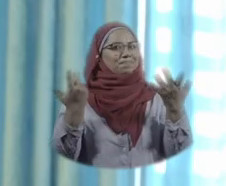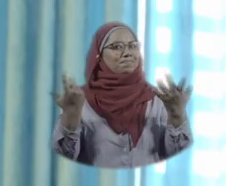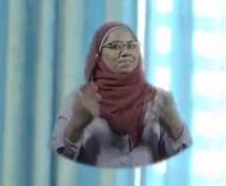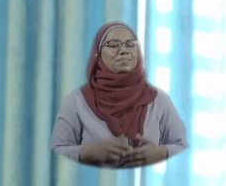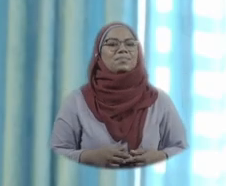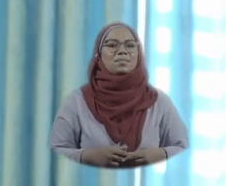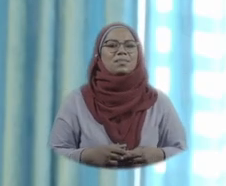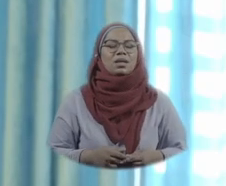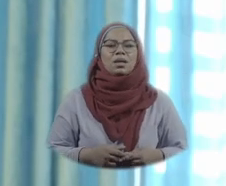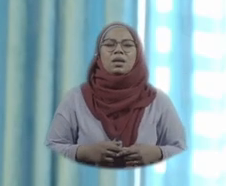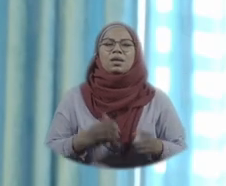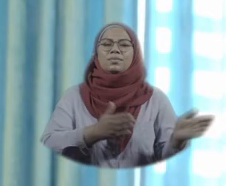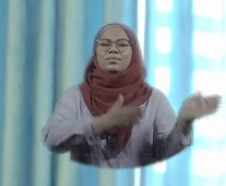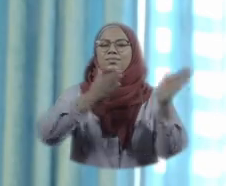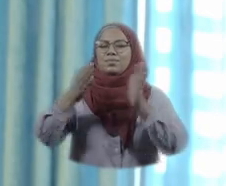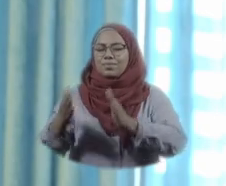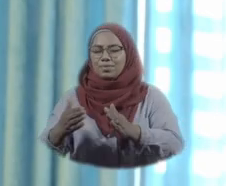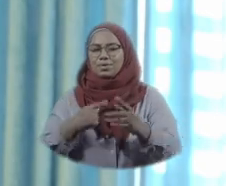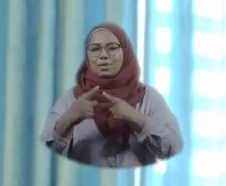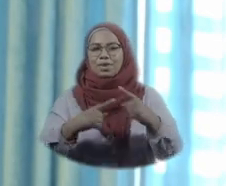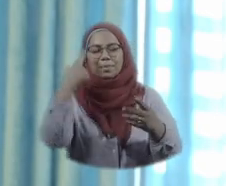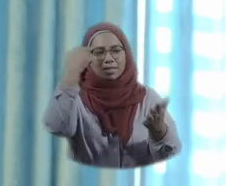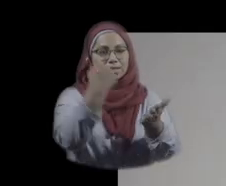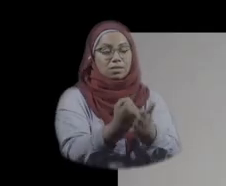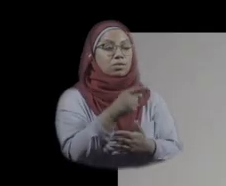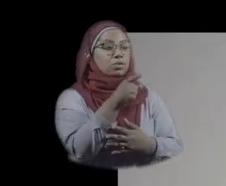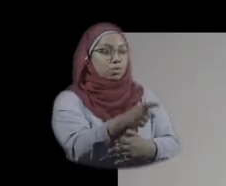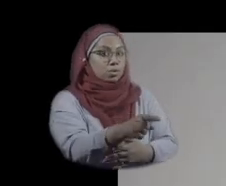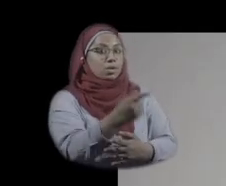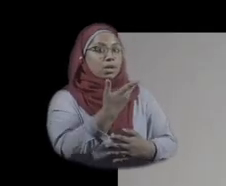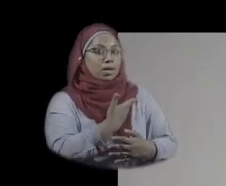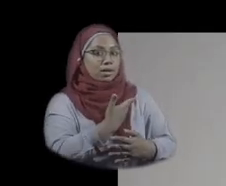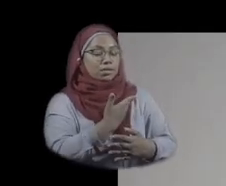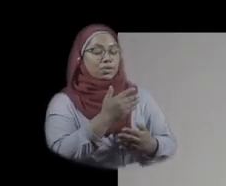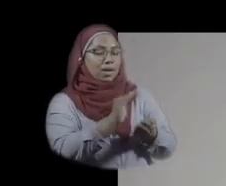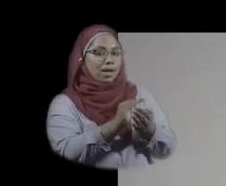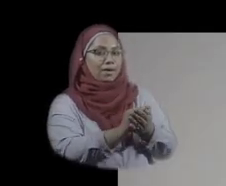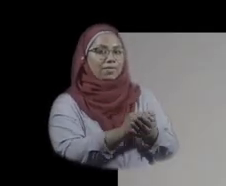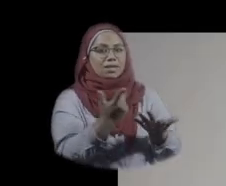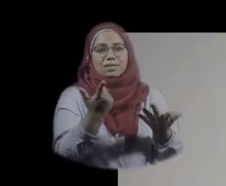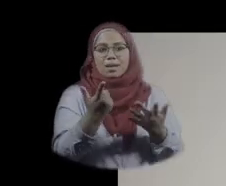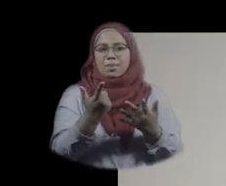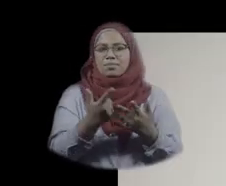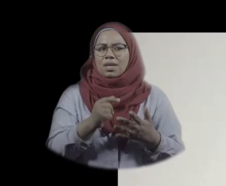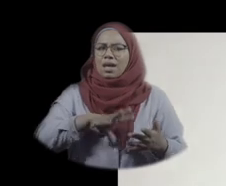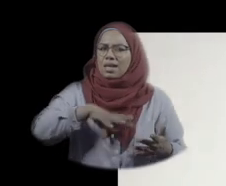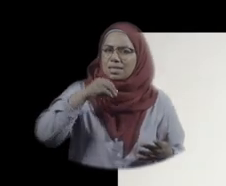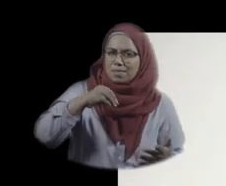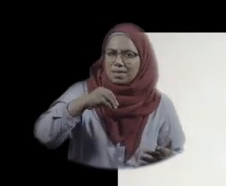guy. Alright, talking about addiction, do you have any experiences